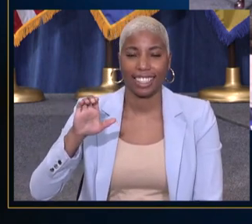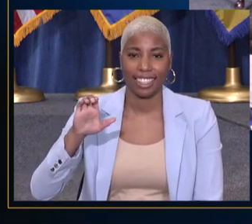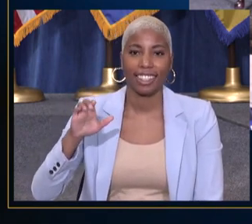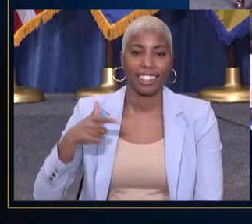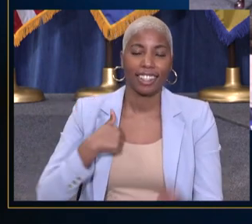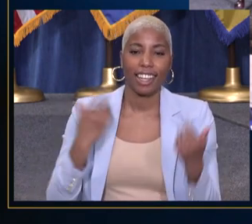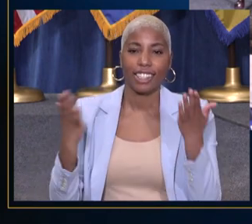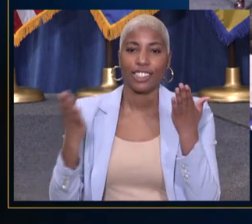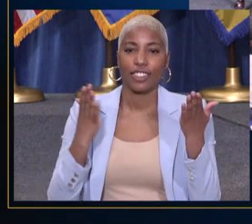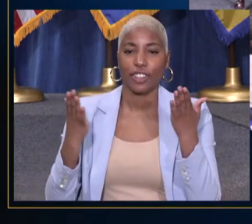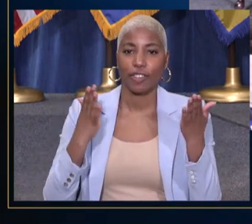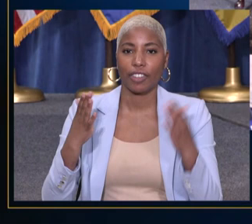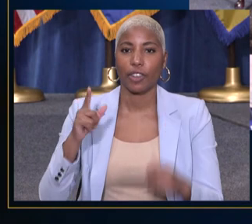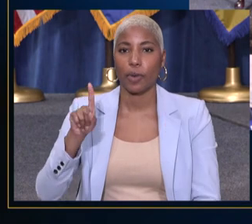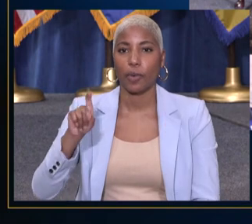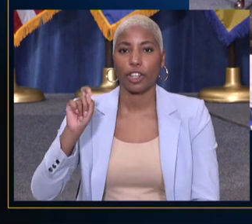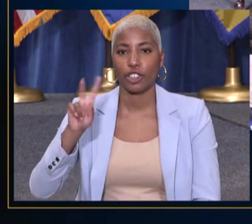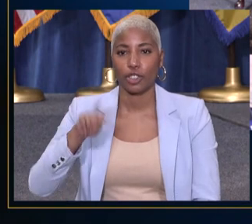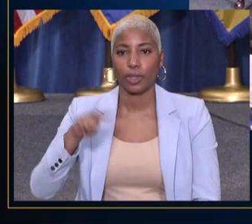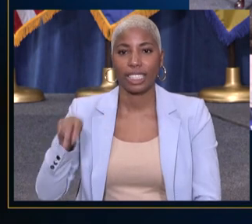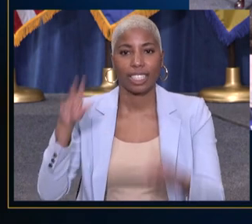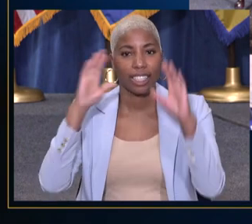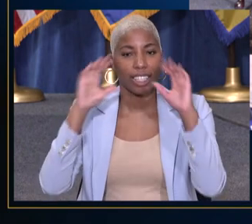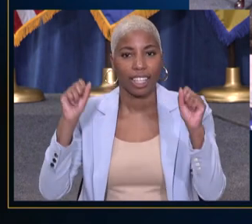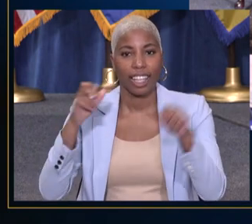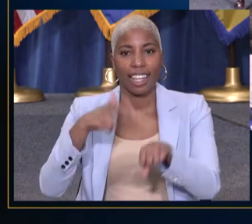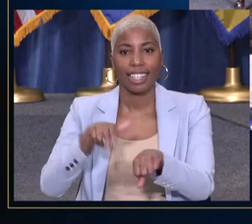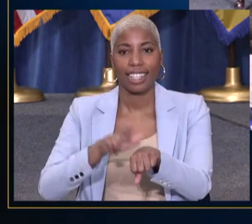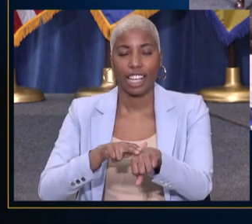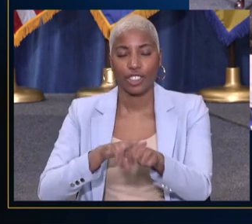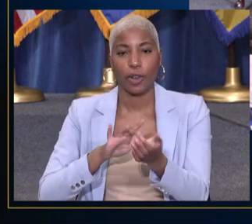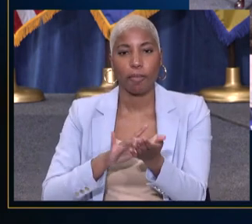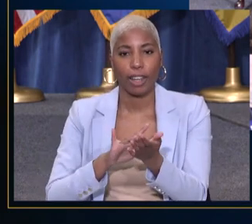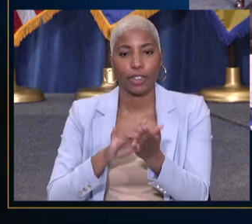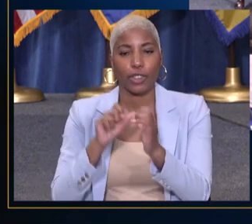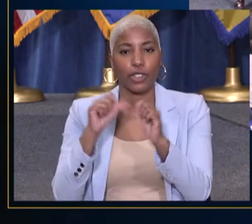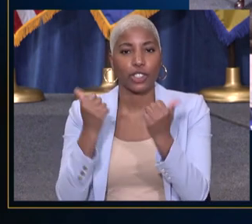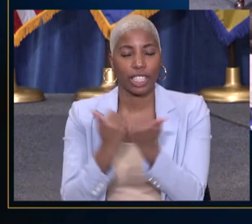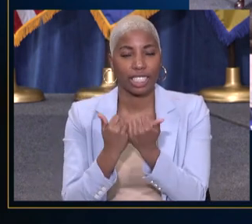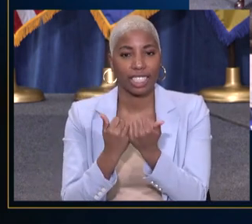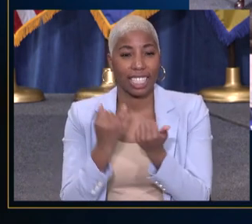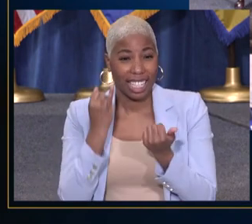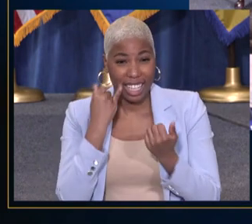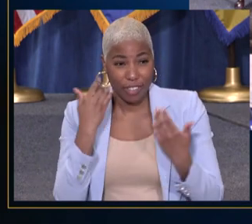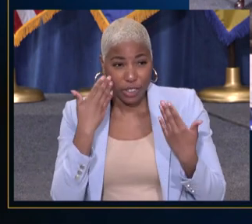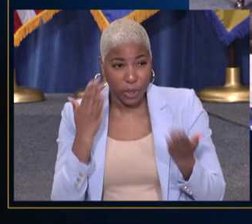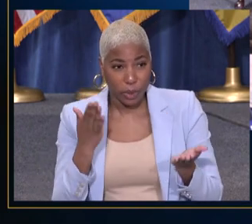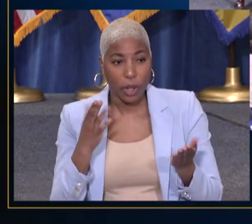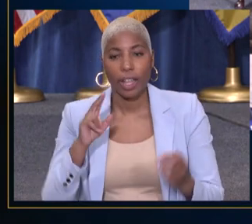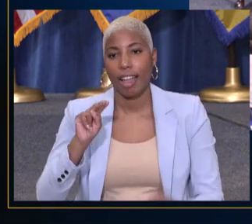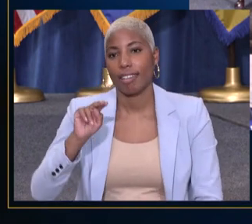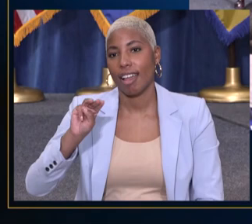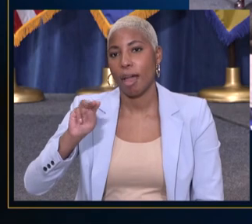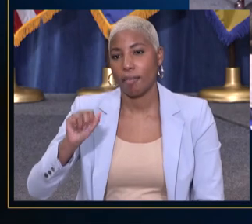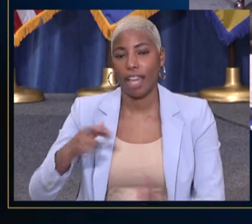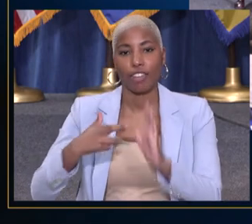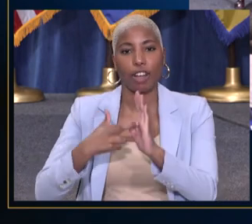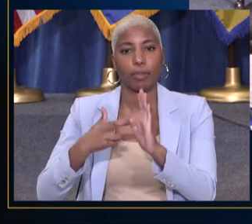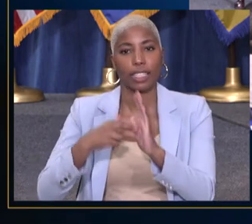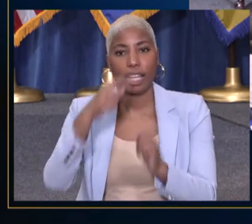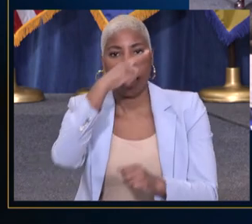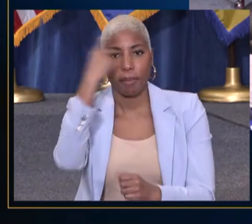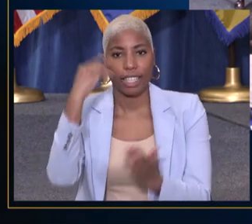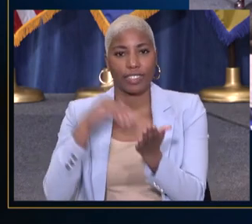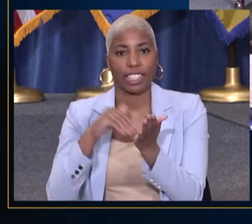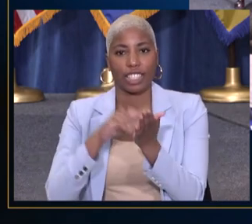served as the 122nd president of the National Medical Association. And for those of you not familiar, the NMA represents Black